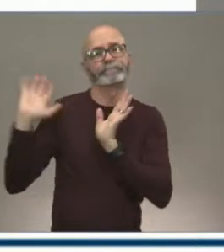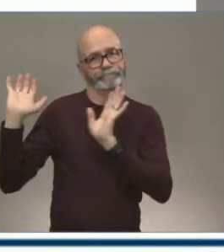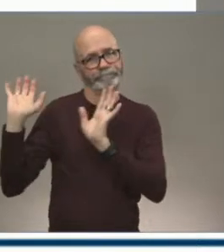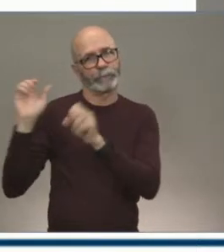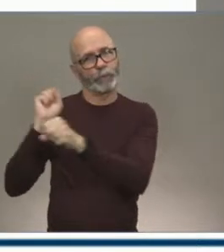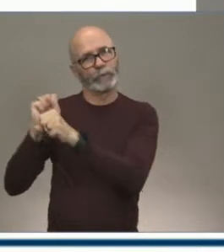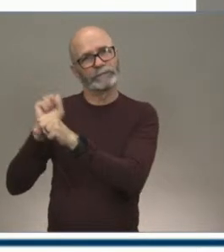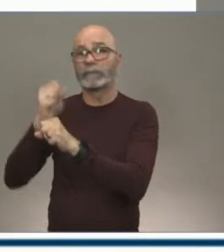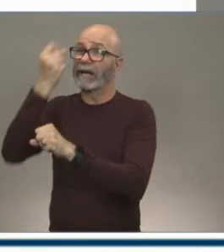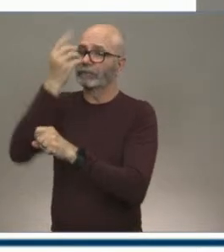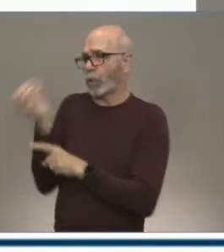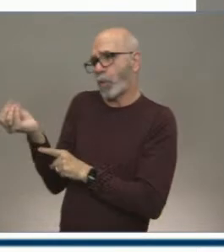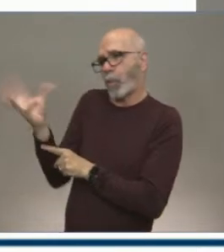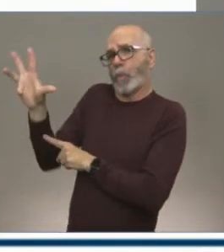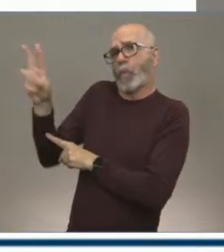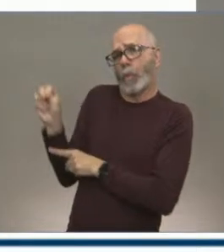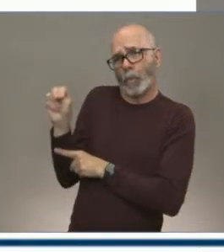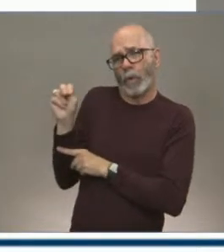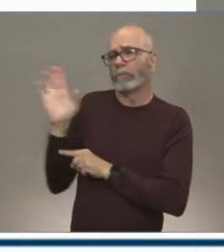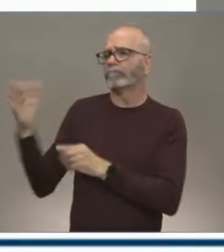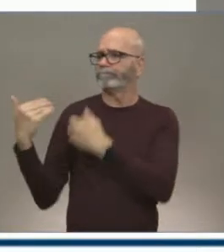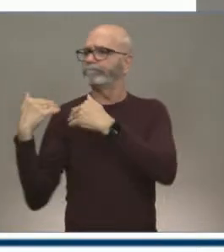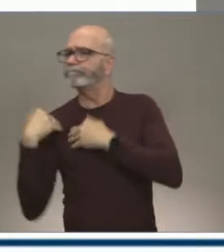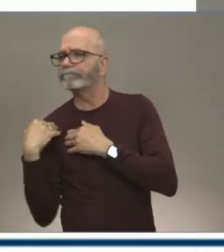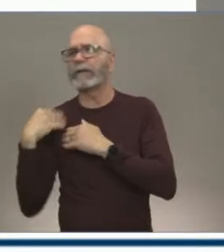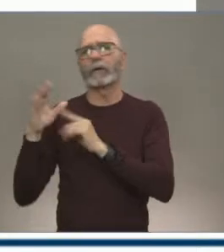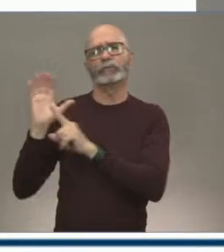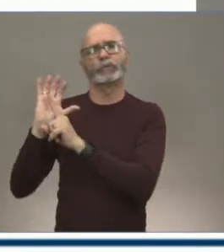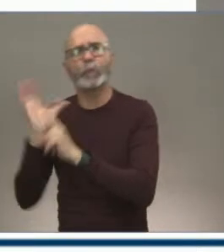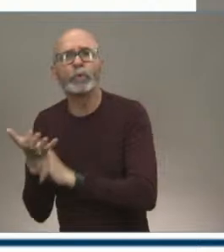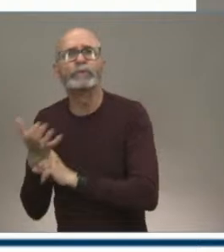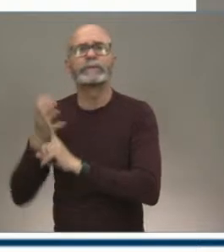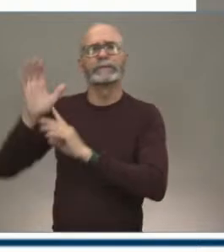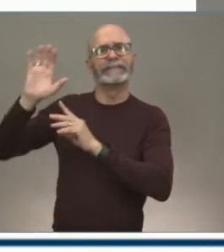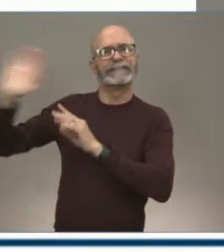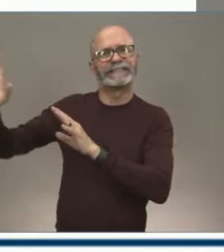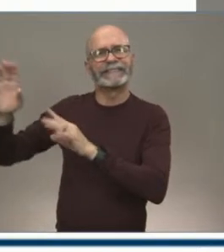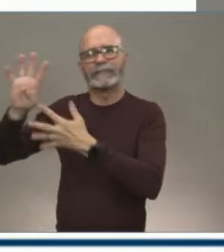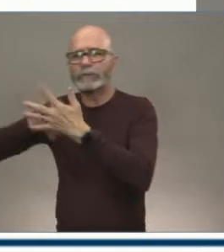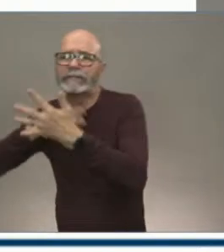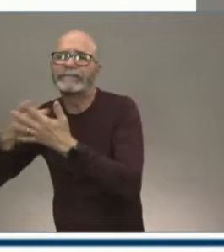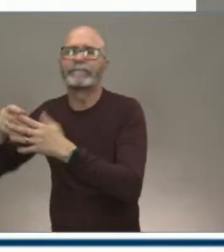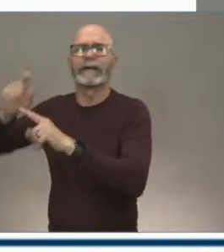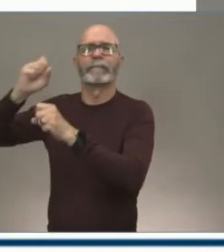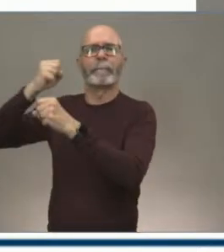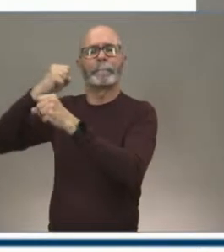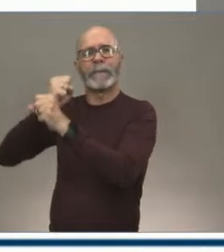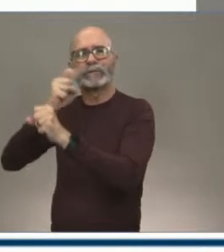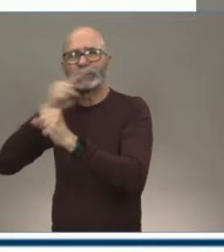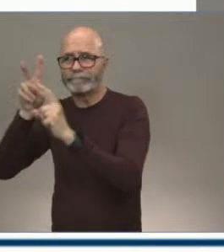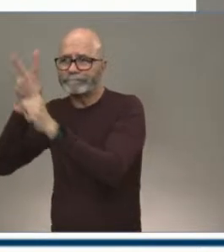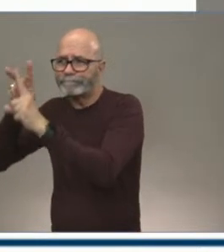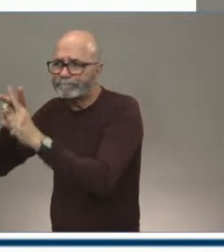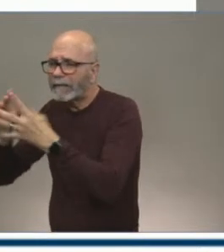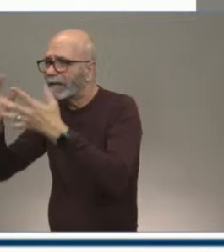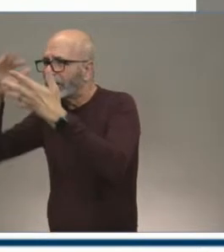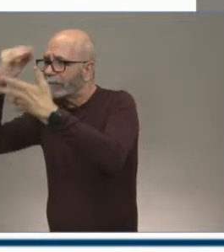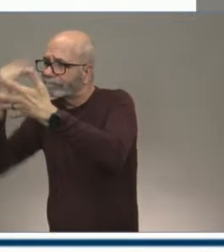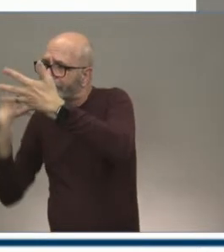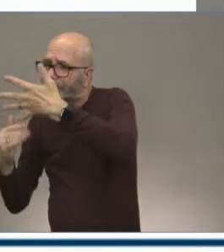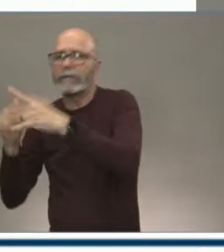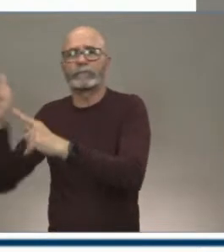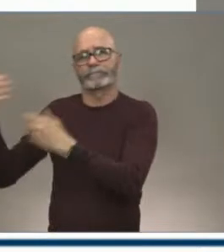their clinics. They have tremendous amount of input into scheduling and who gets vaccinated when. We're really relying on them